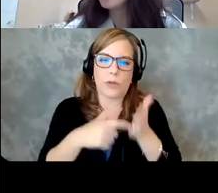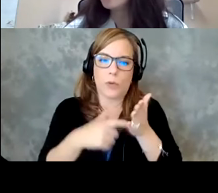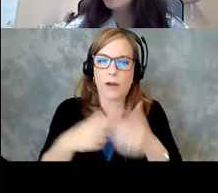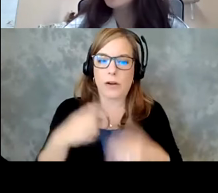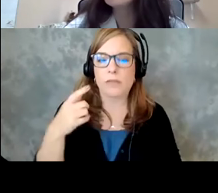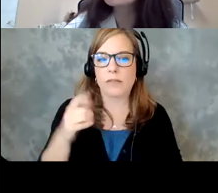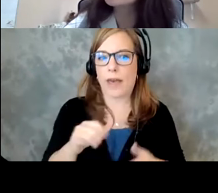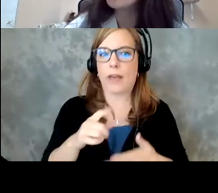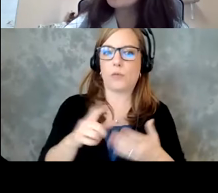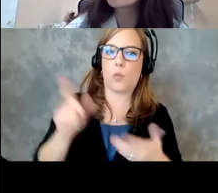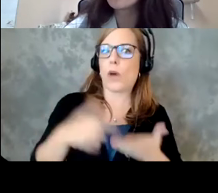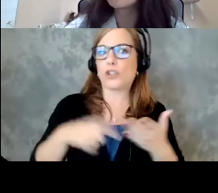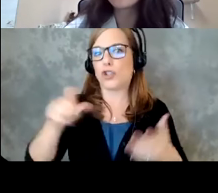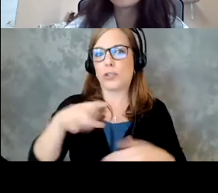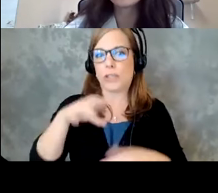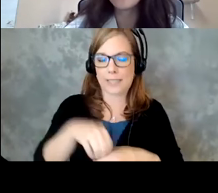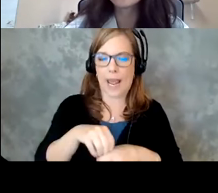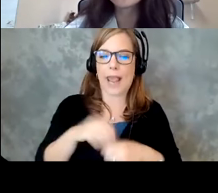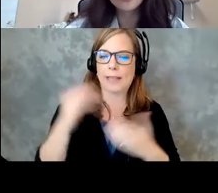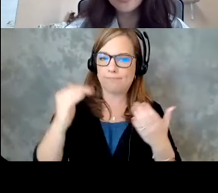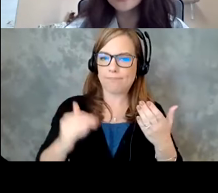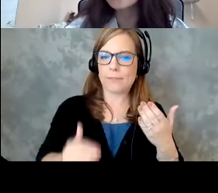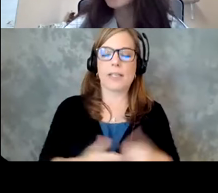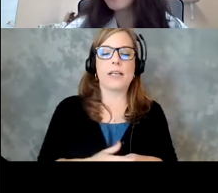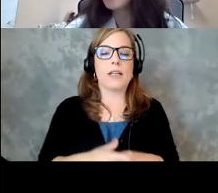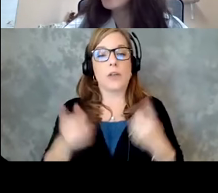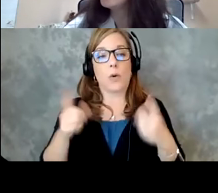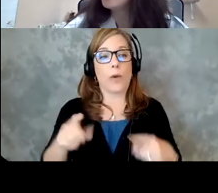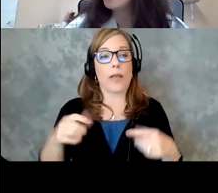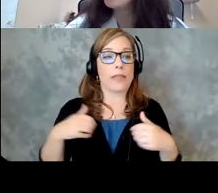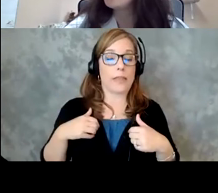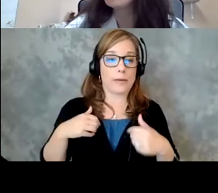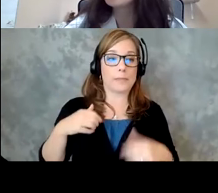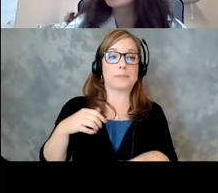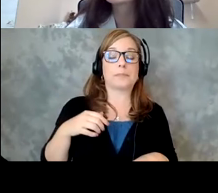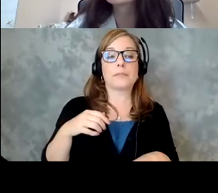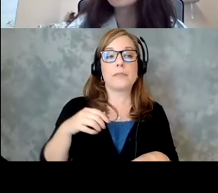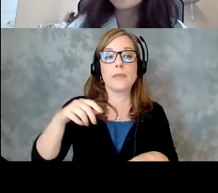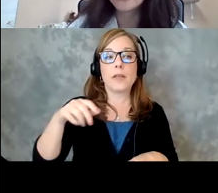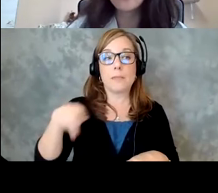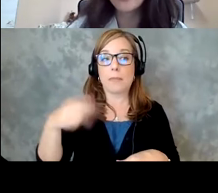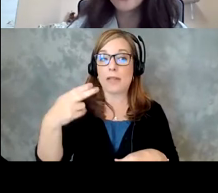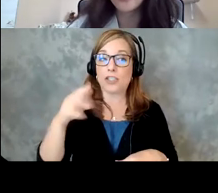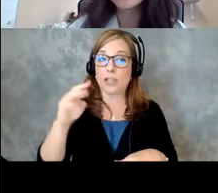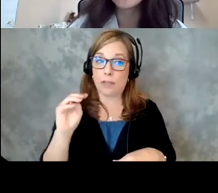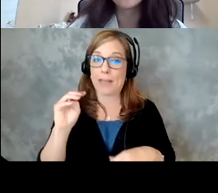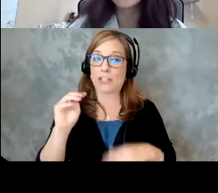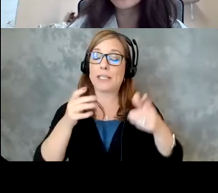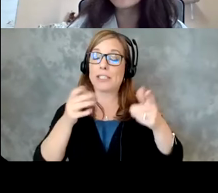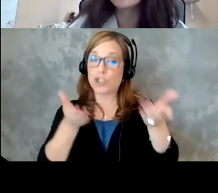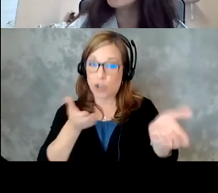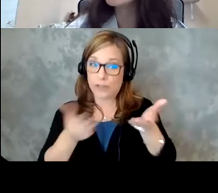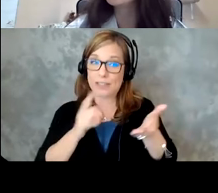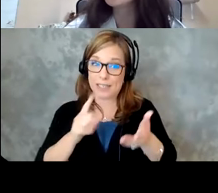should contain. And then once the population health management service is live, and then that service is kind of like an